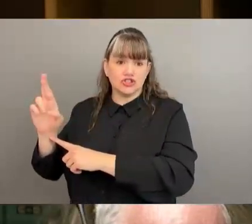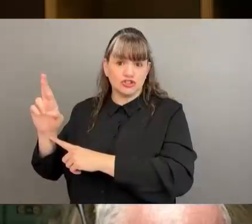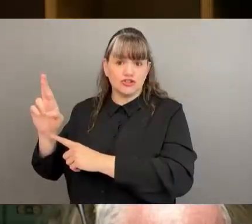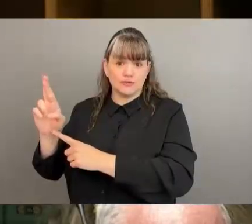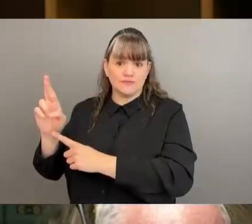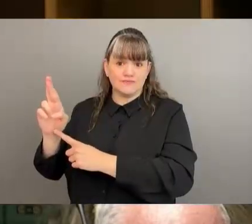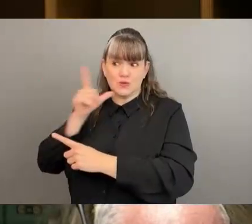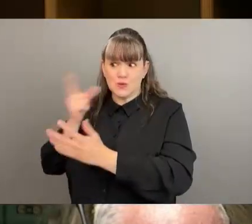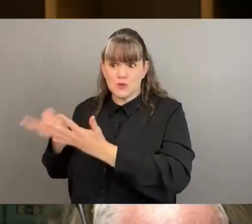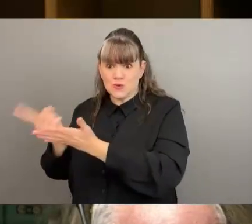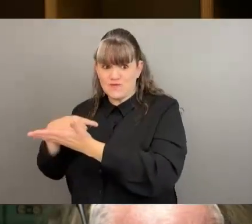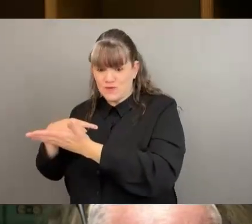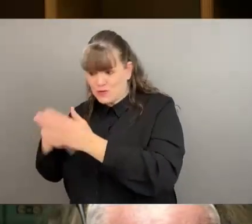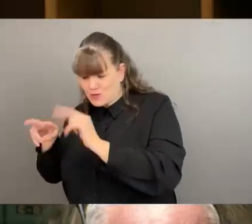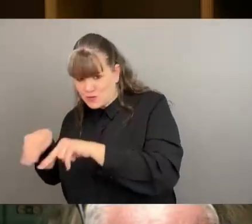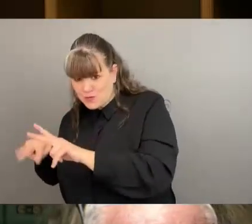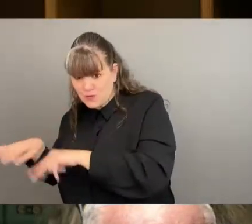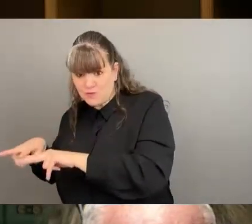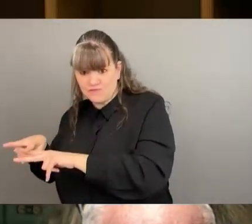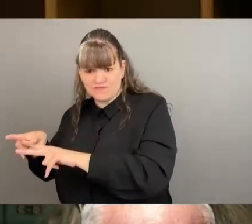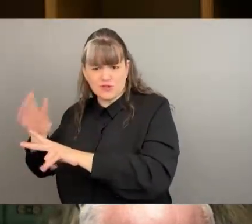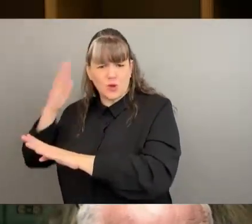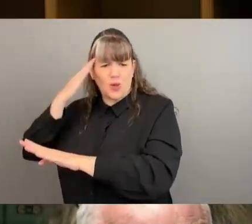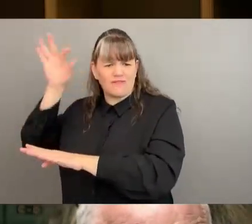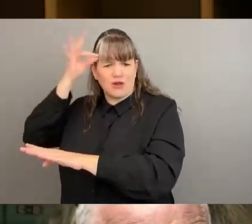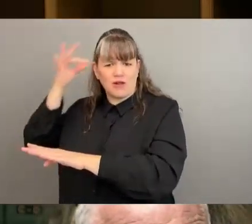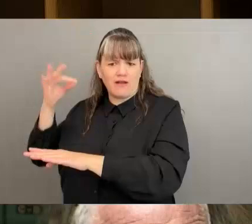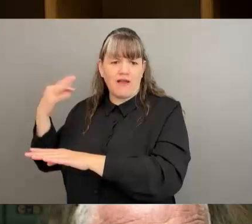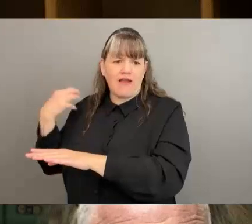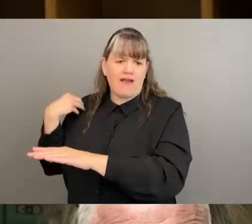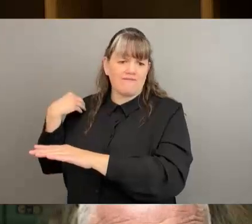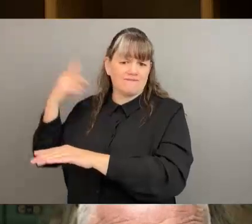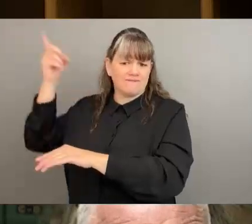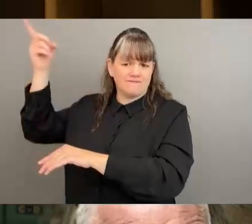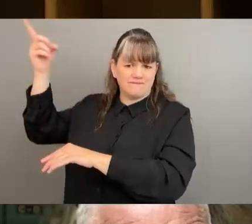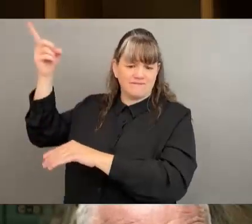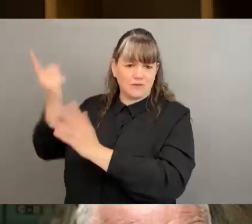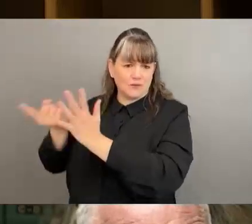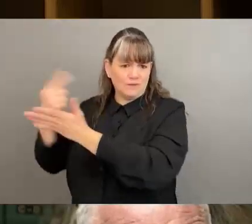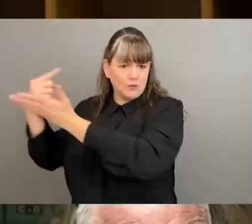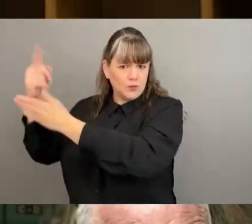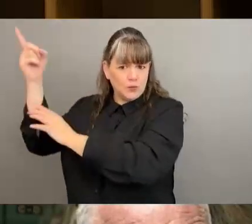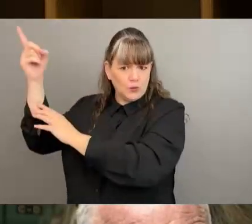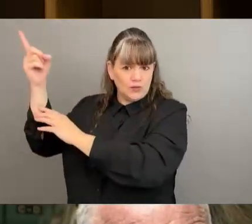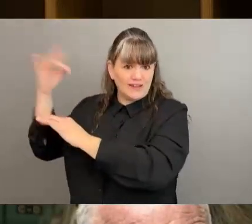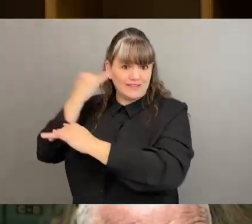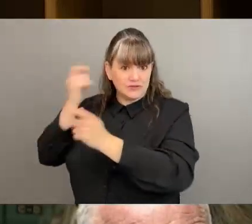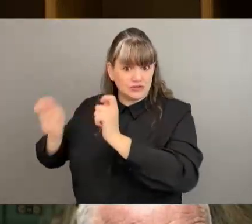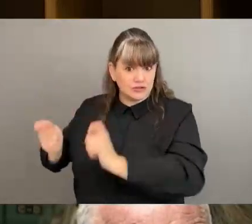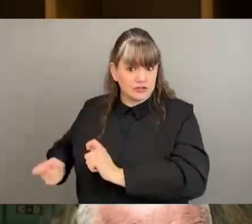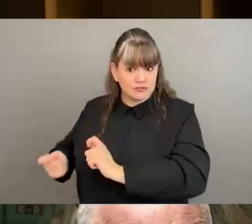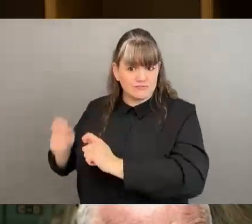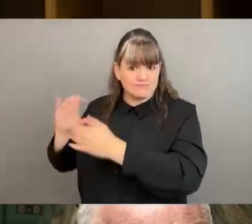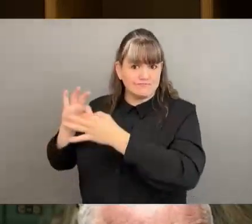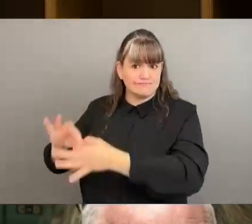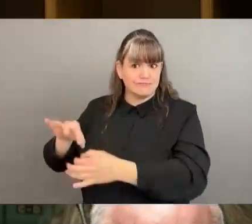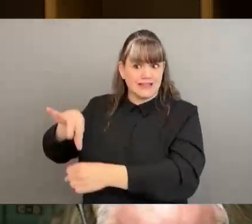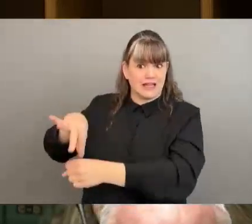And as Attorney General, if there are changes that need to be made under the Electoral Act to modernize our democracy, I'll certainly do so.